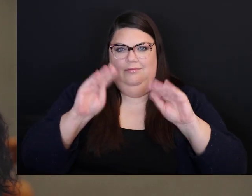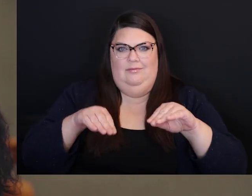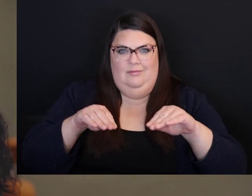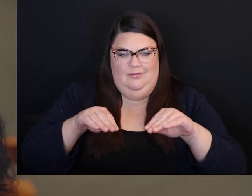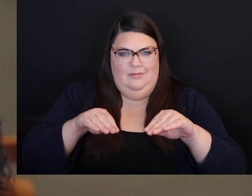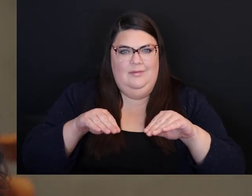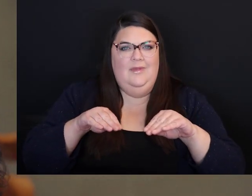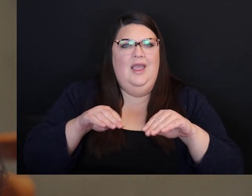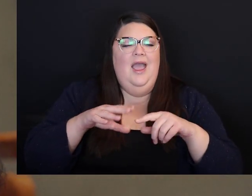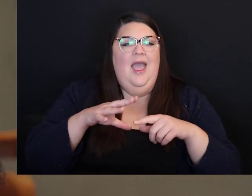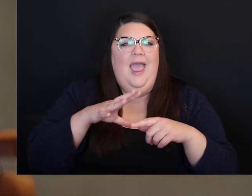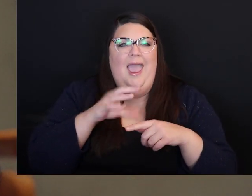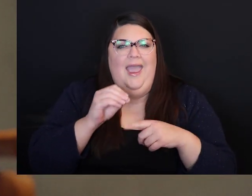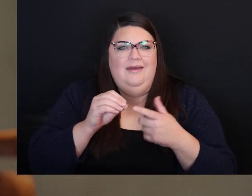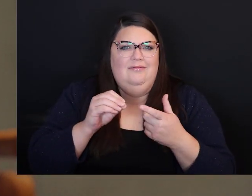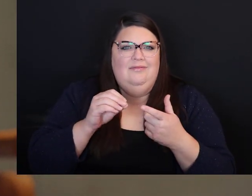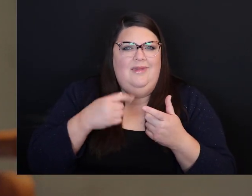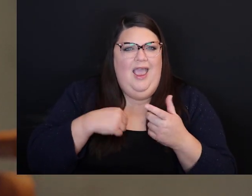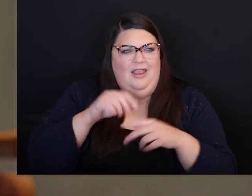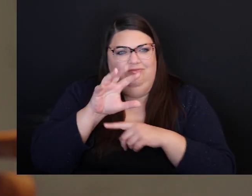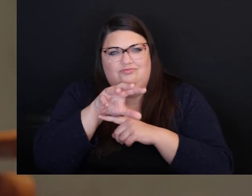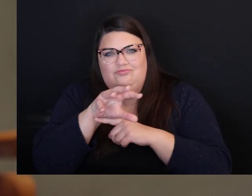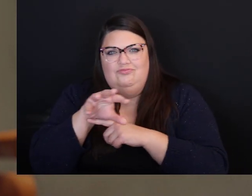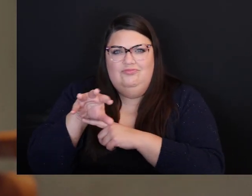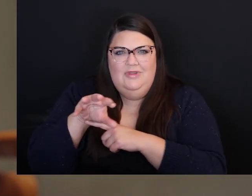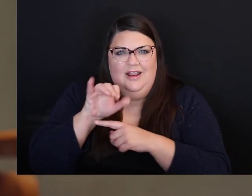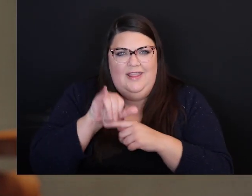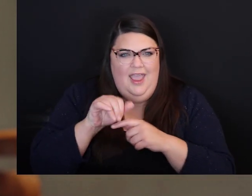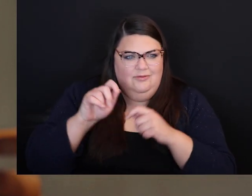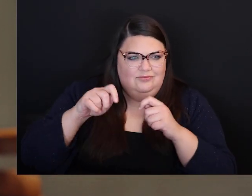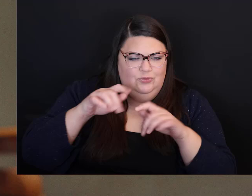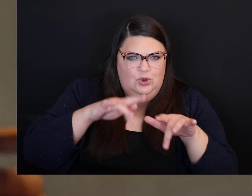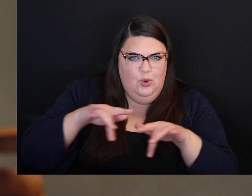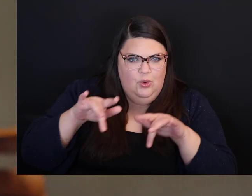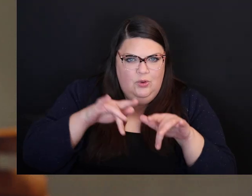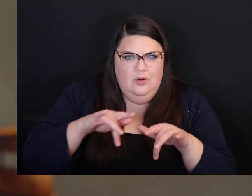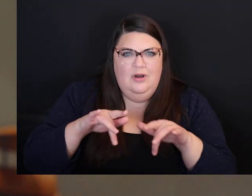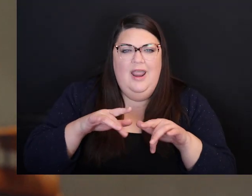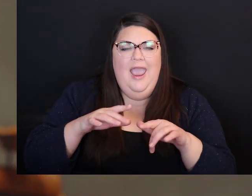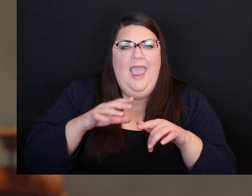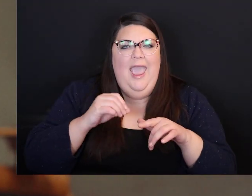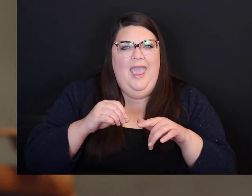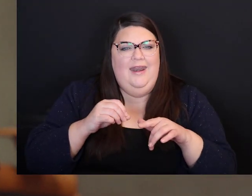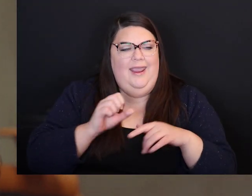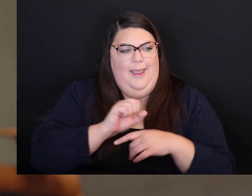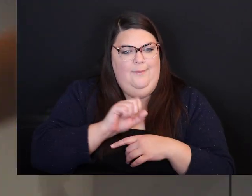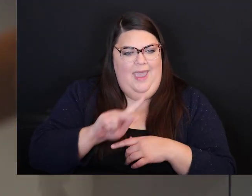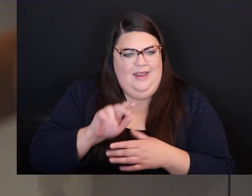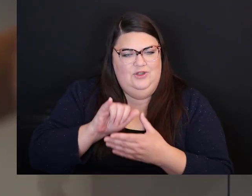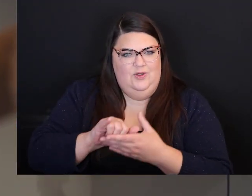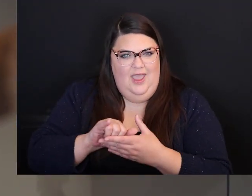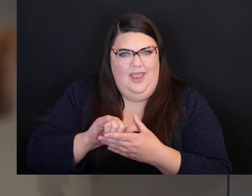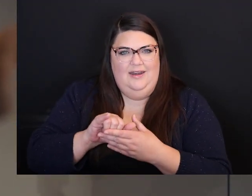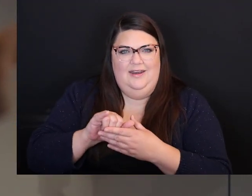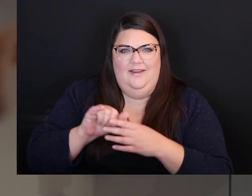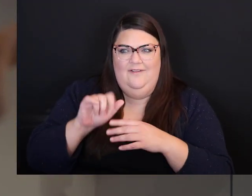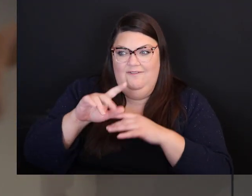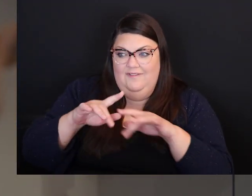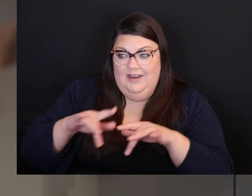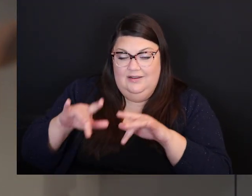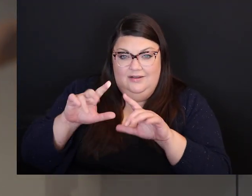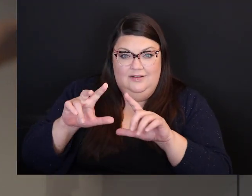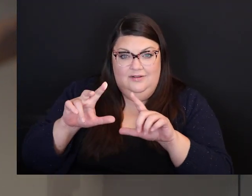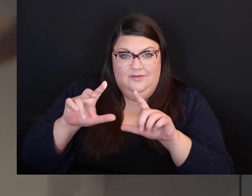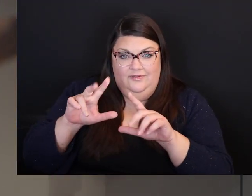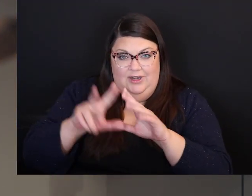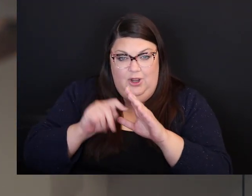video, and it's taken this moment to really come back to that video, to the stills that I created of the